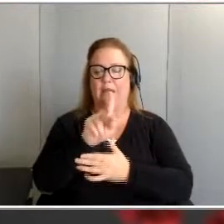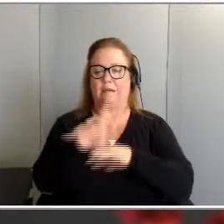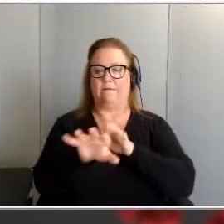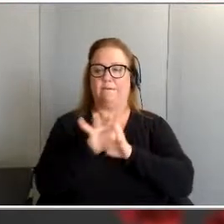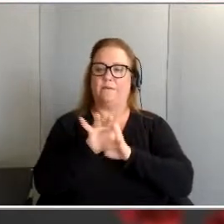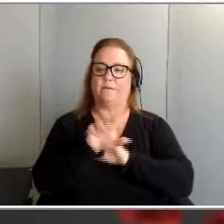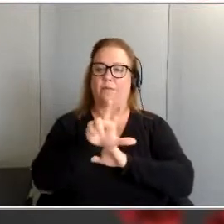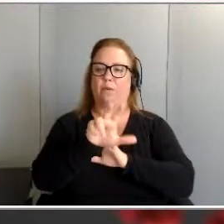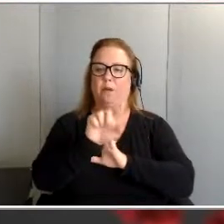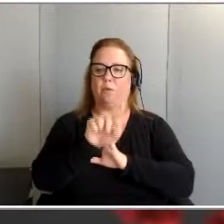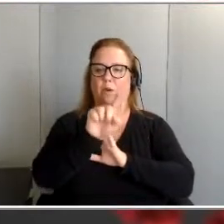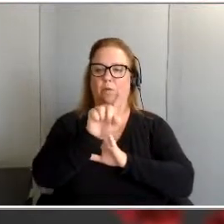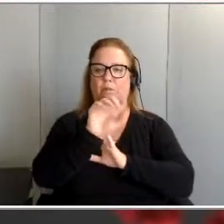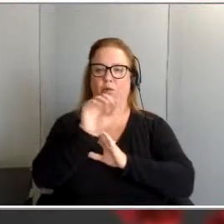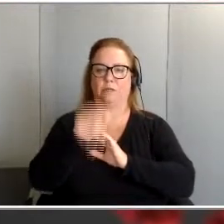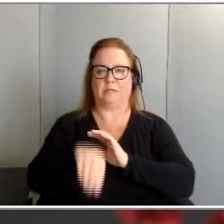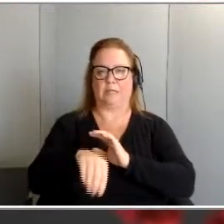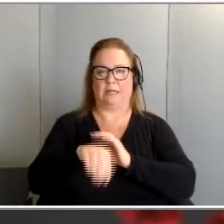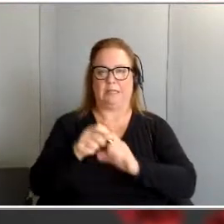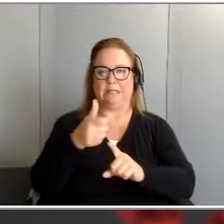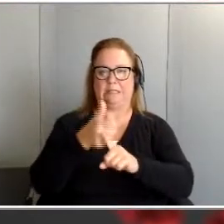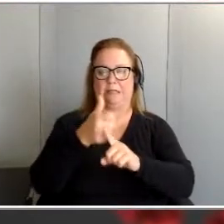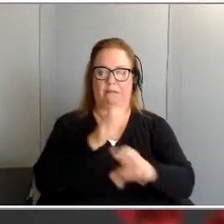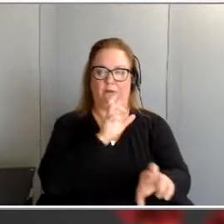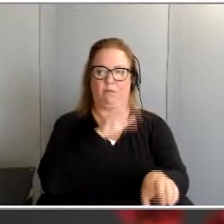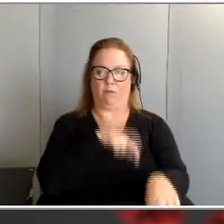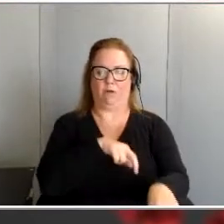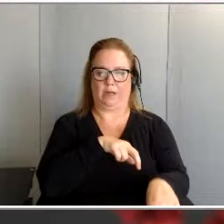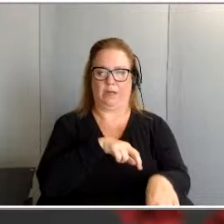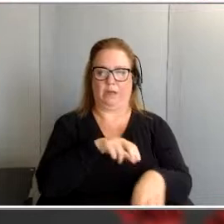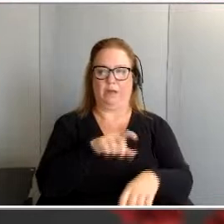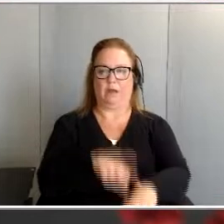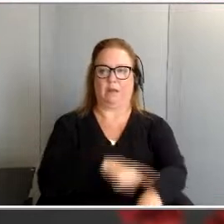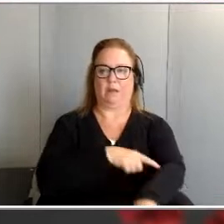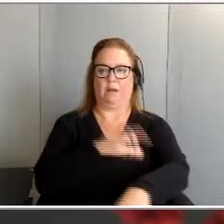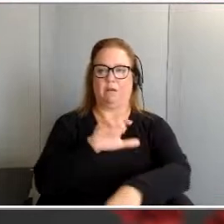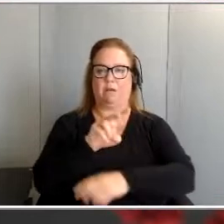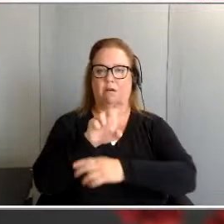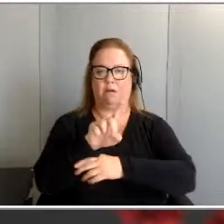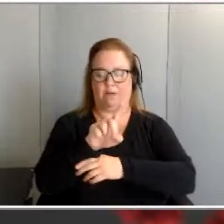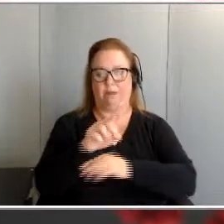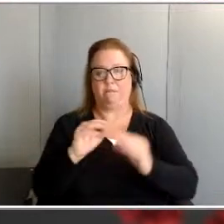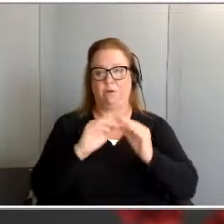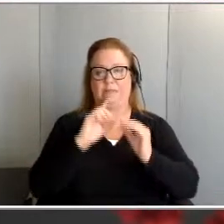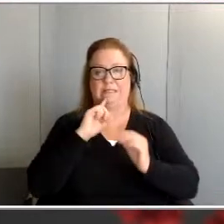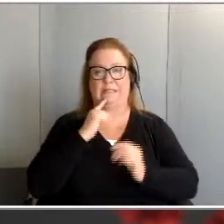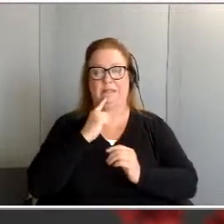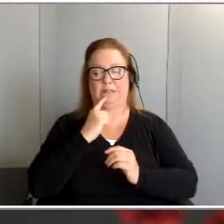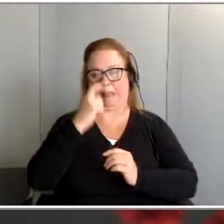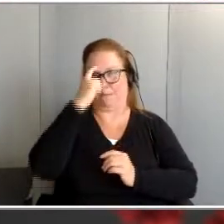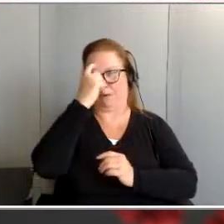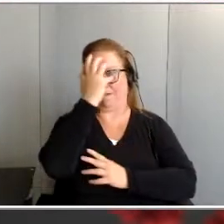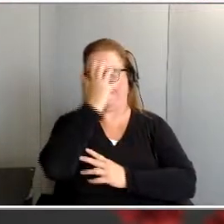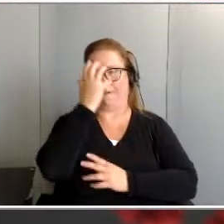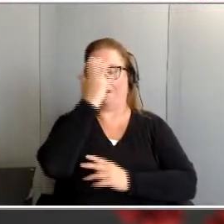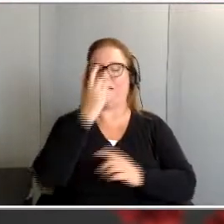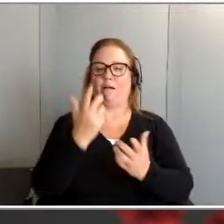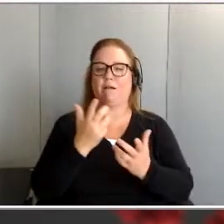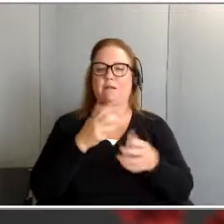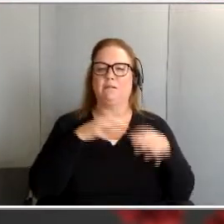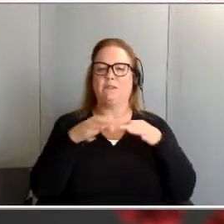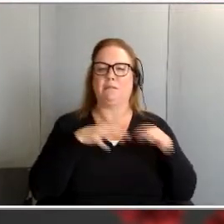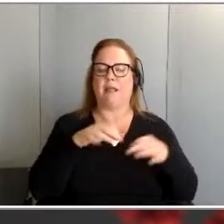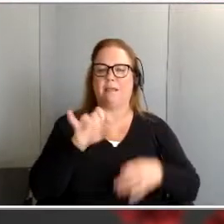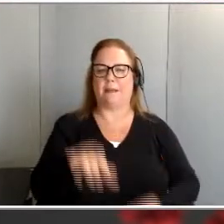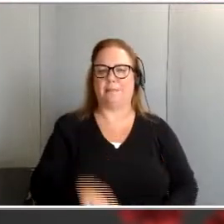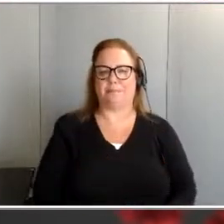of the population is self-reporting long COVID. And one of those more serious symptoms is brain fog. What could you tell us about that? Yeah,